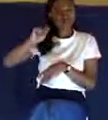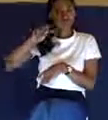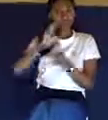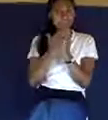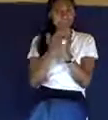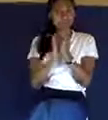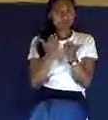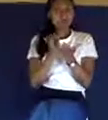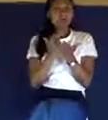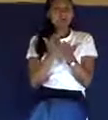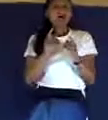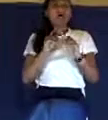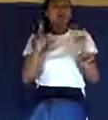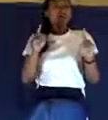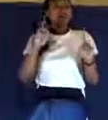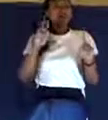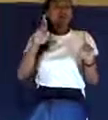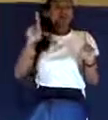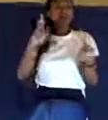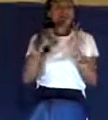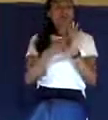key things about Ruth, is her faith.